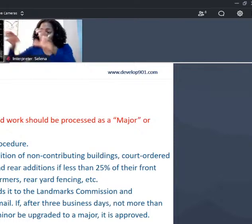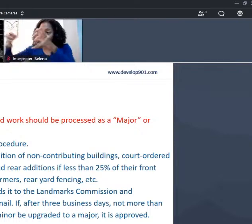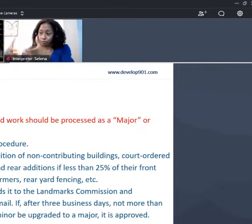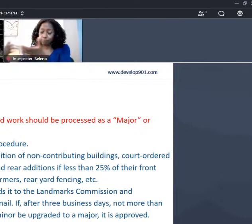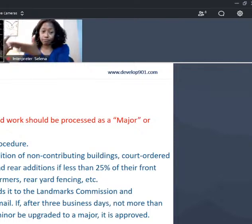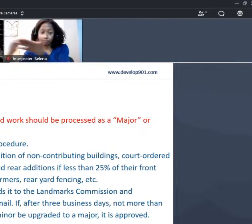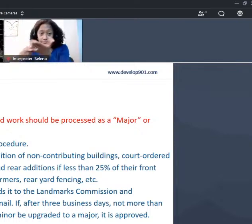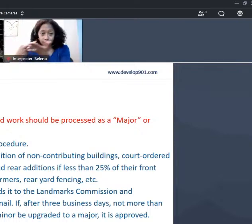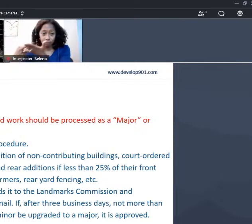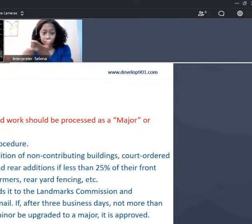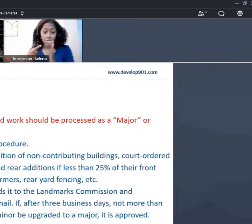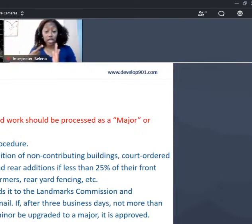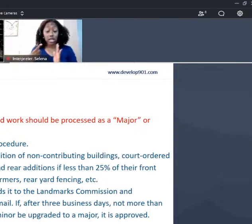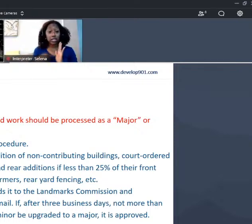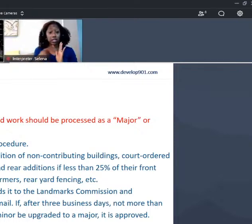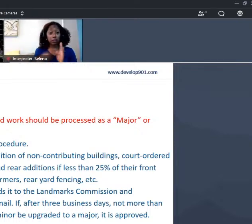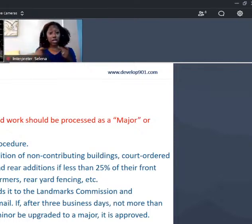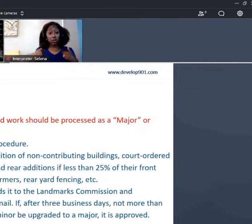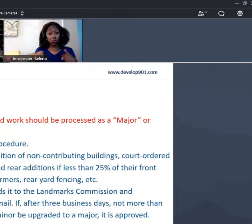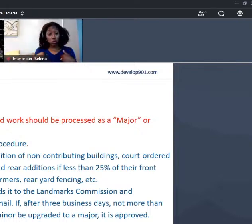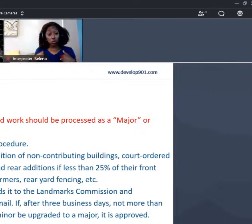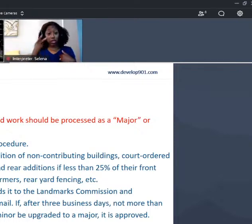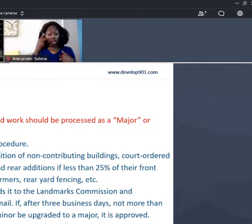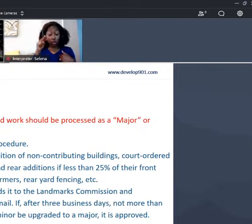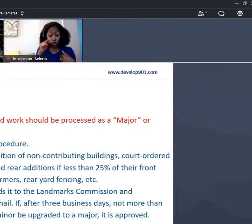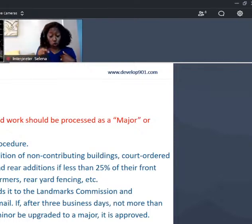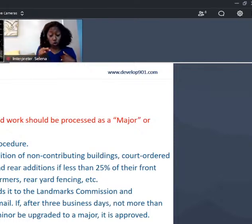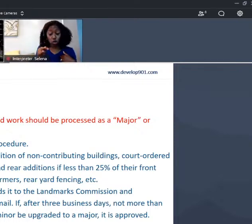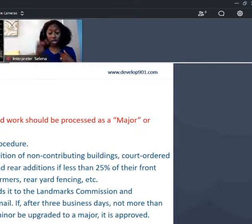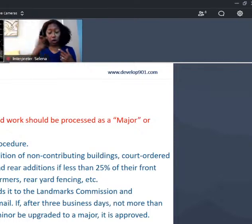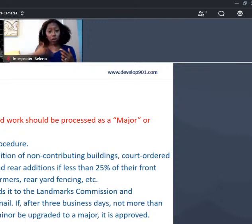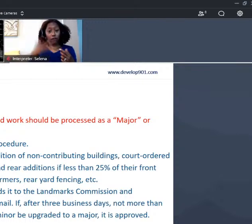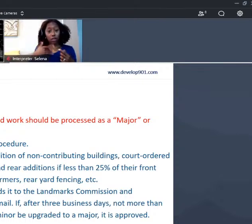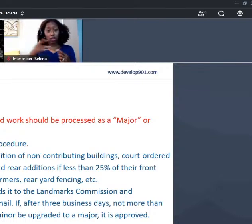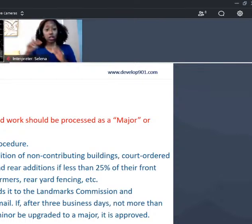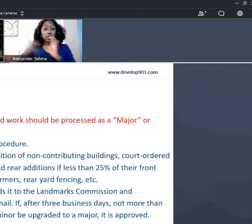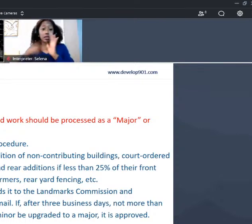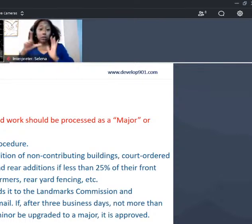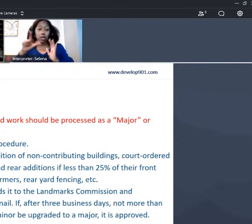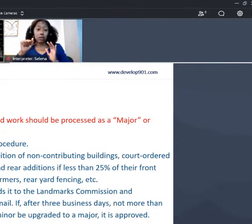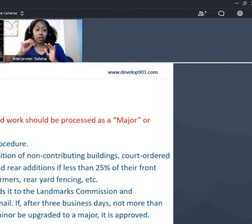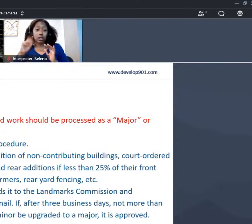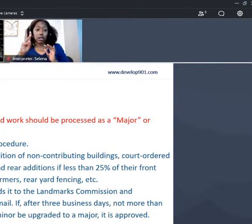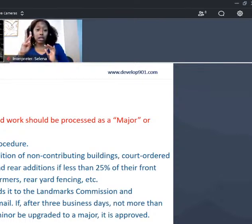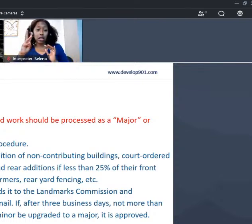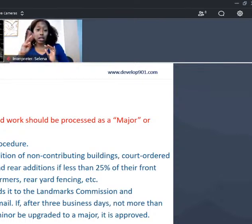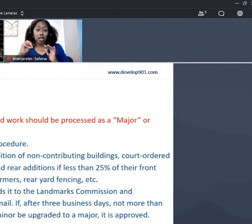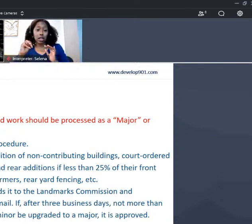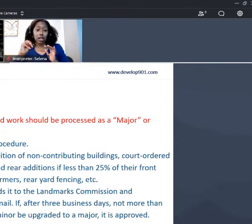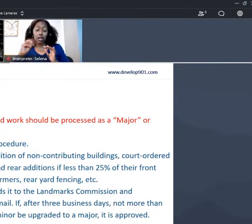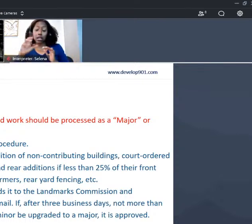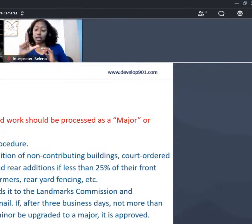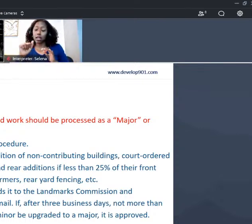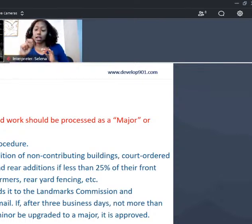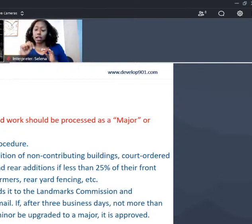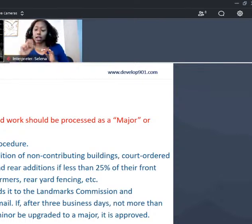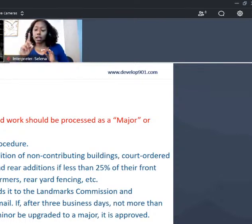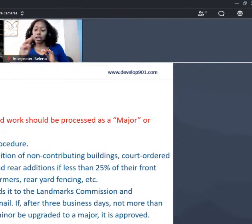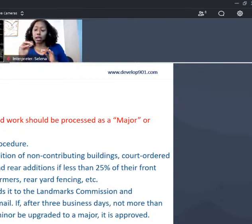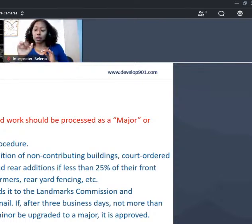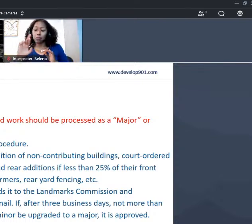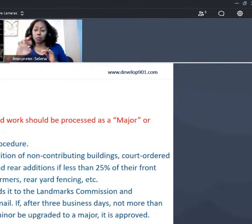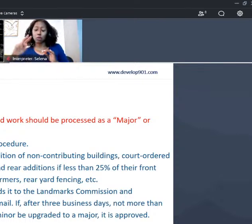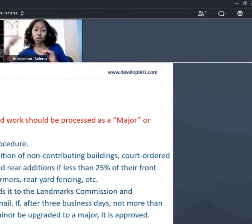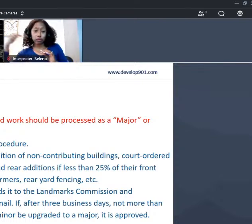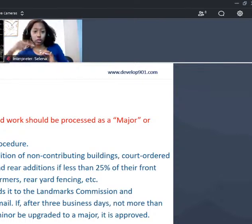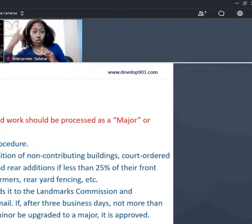we interpret one thing one way, and the landmarks commissioners interpret another way. There's an out for that. The commission itself can kick it up to a major